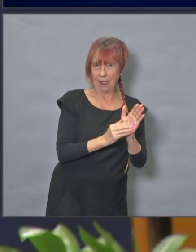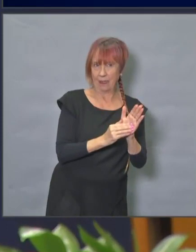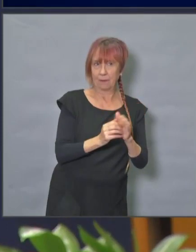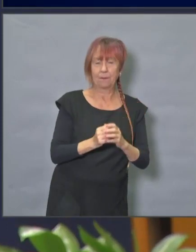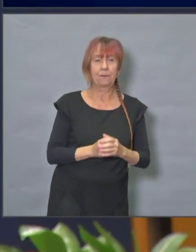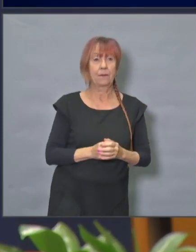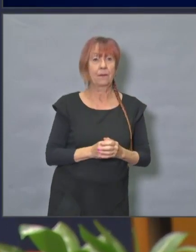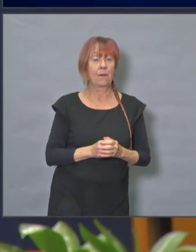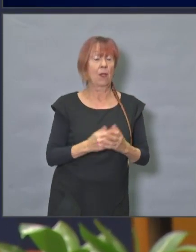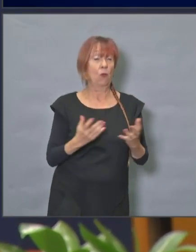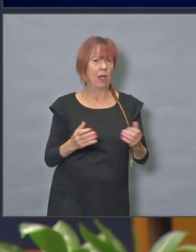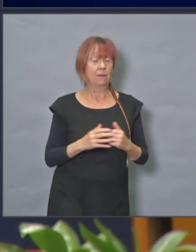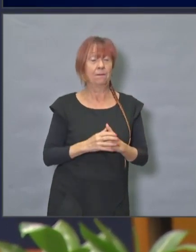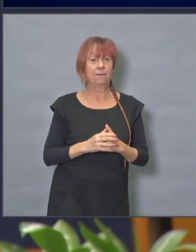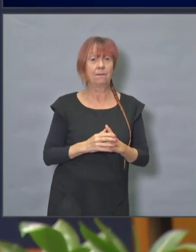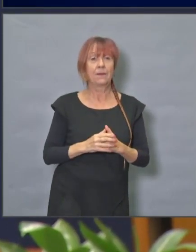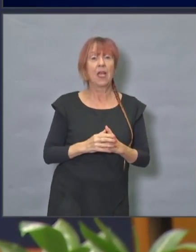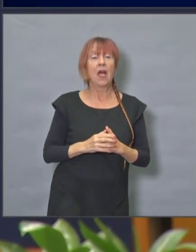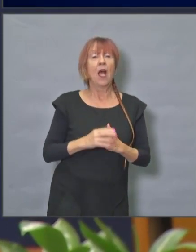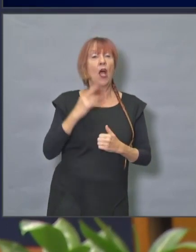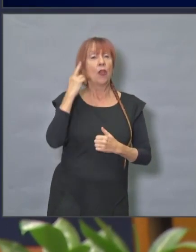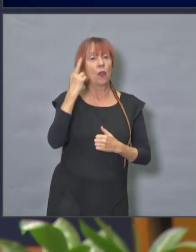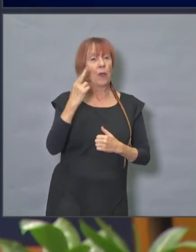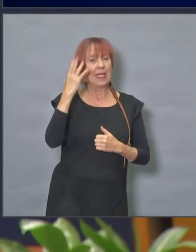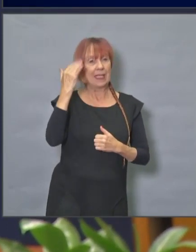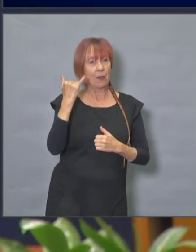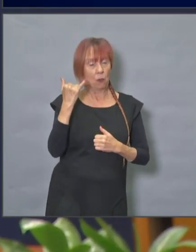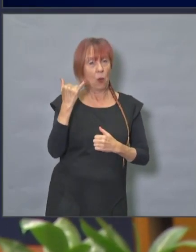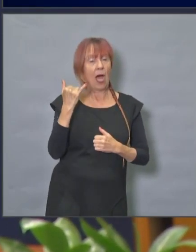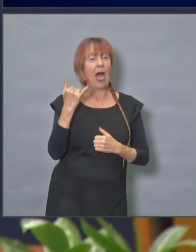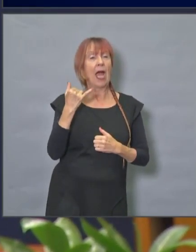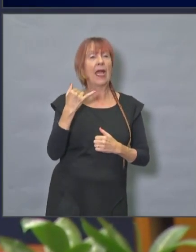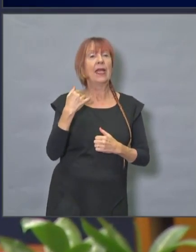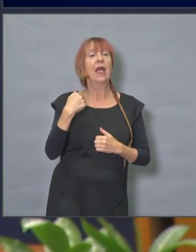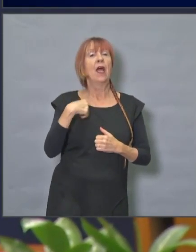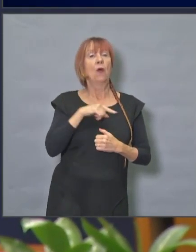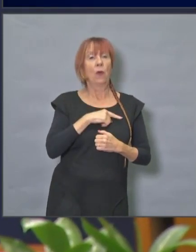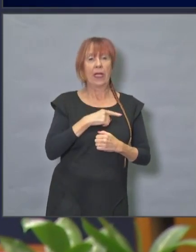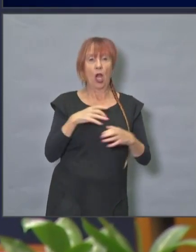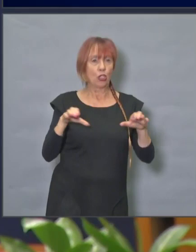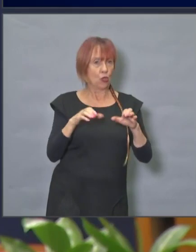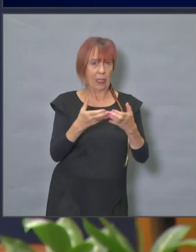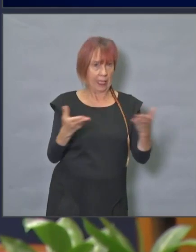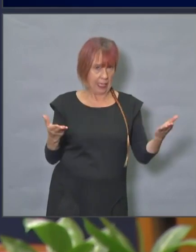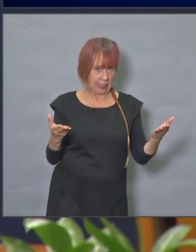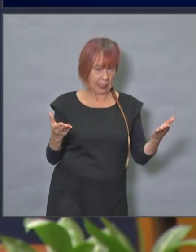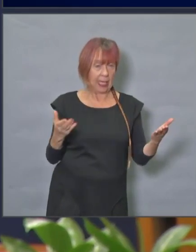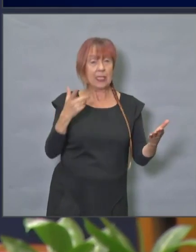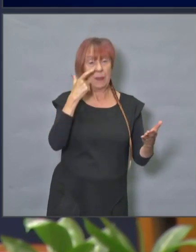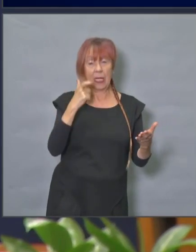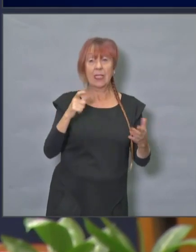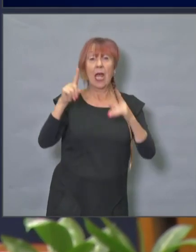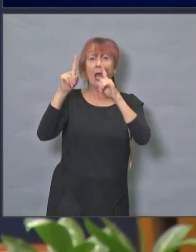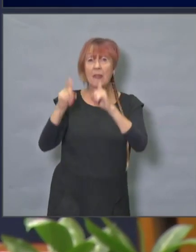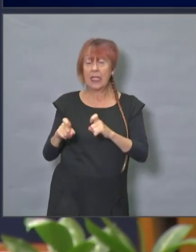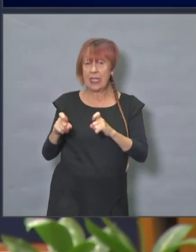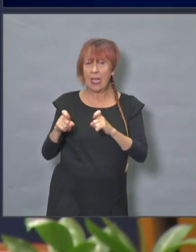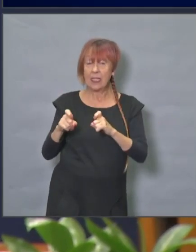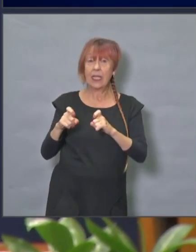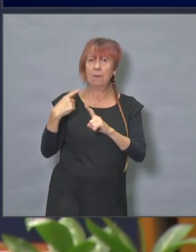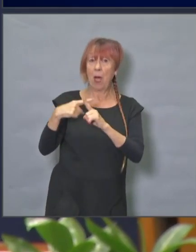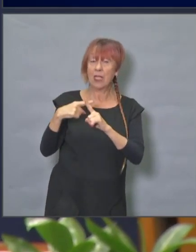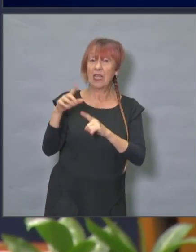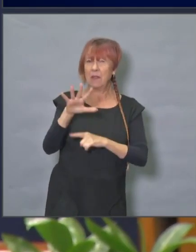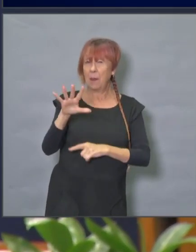clearly, the reason why we are here today and the test rates is still staying at 8% and hospitalization is remaining steady and we've